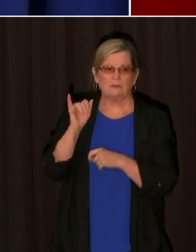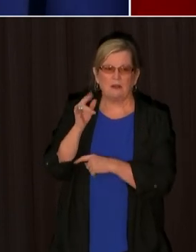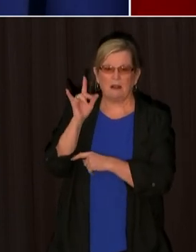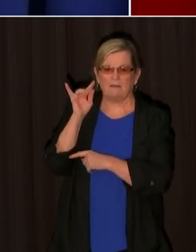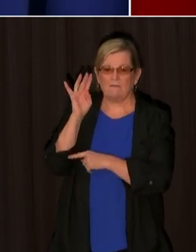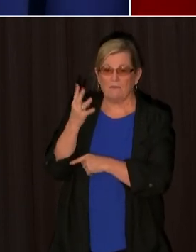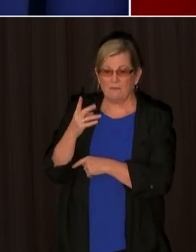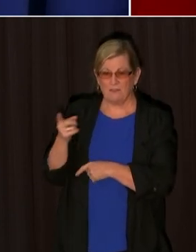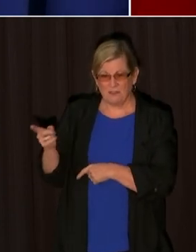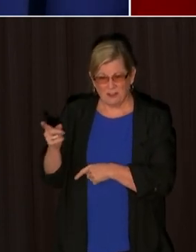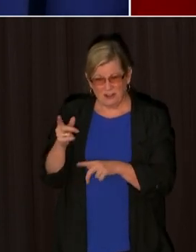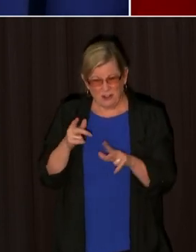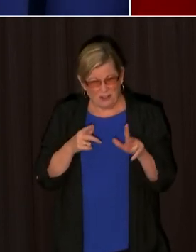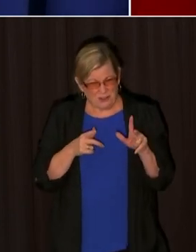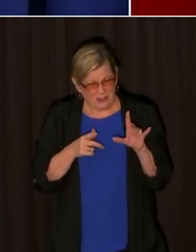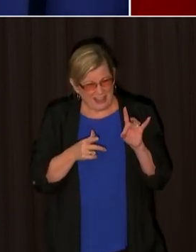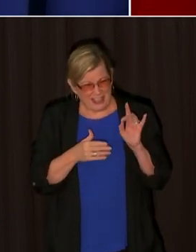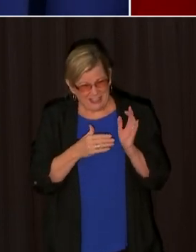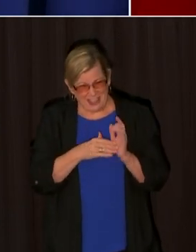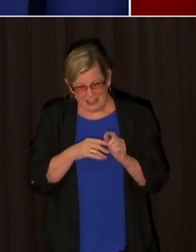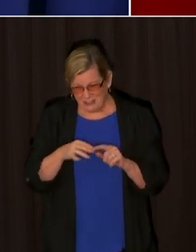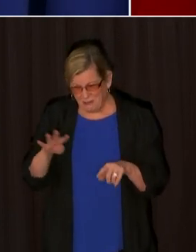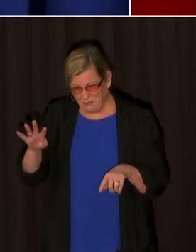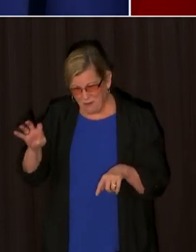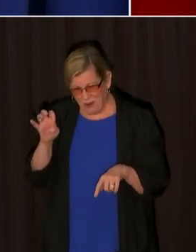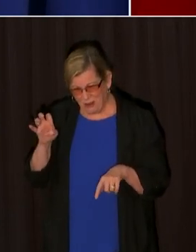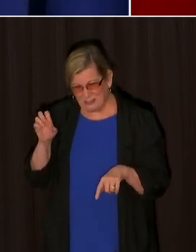38,000 compared to 400,000. Yes.